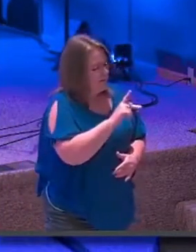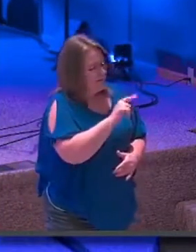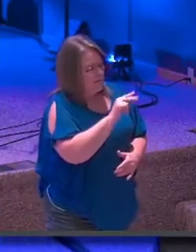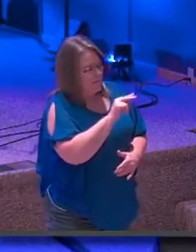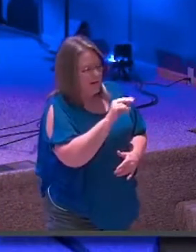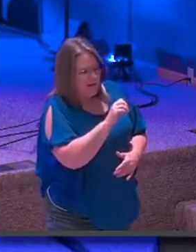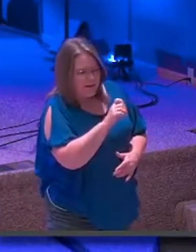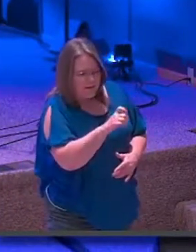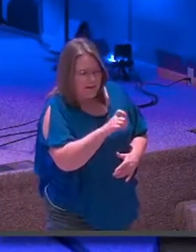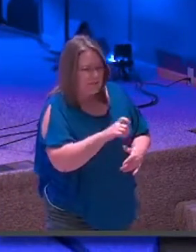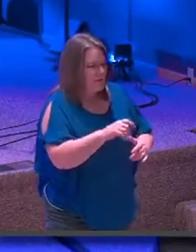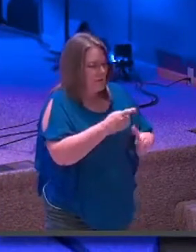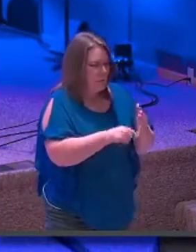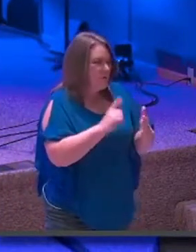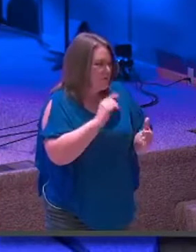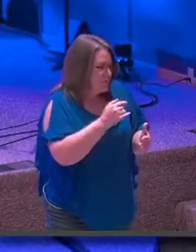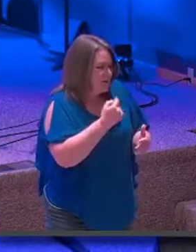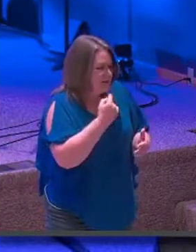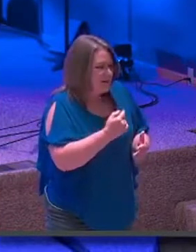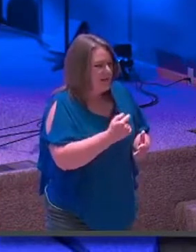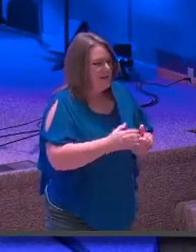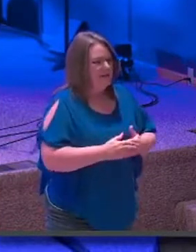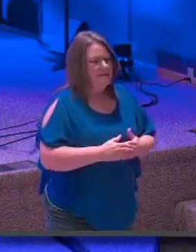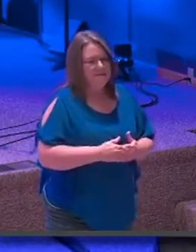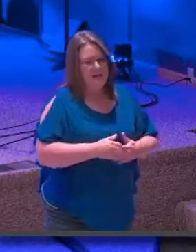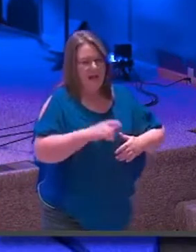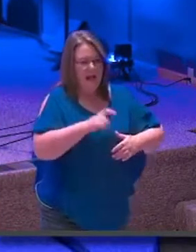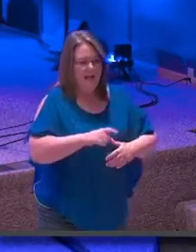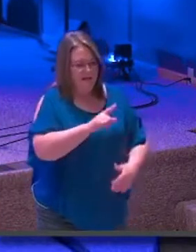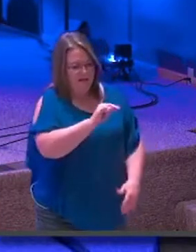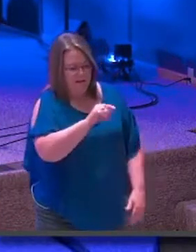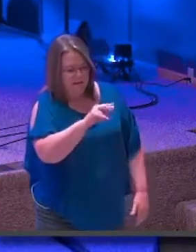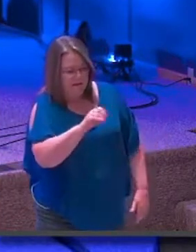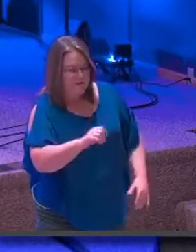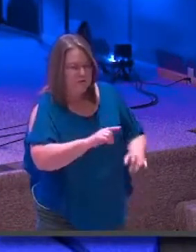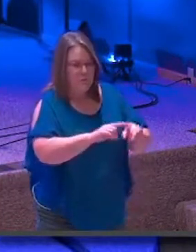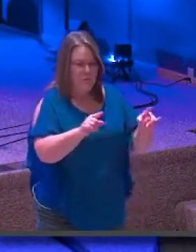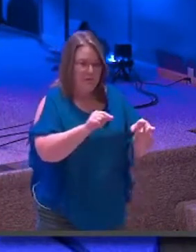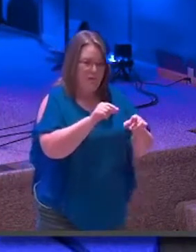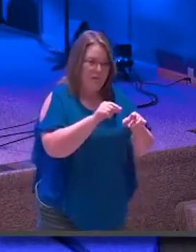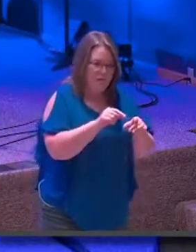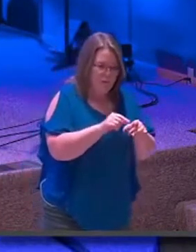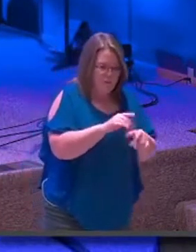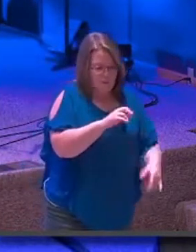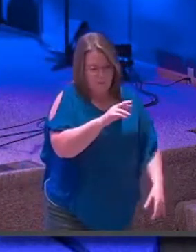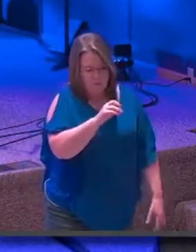really doing is saying, "I need a facial tissue," but the word, the brand,